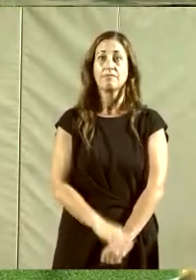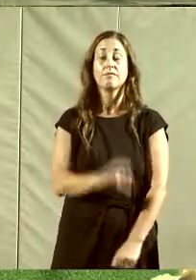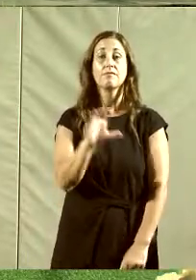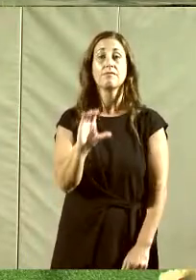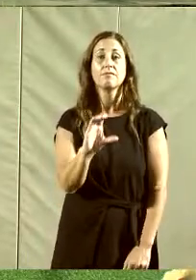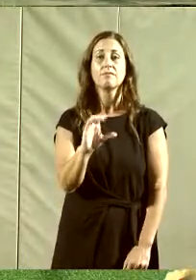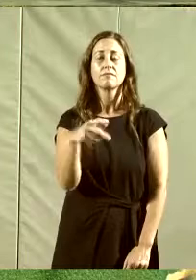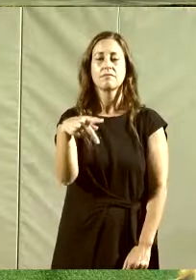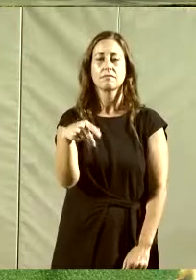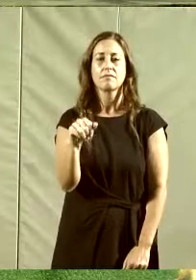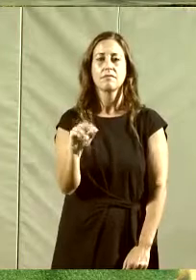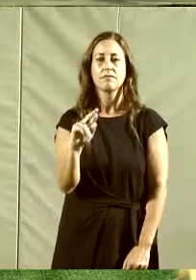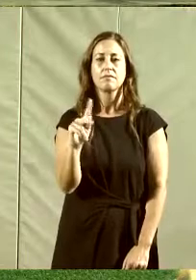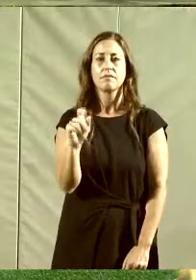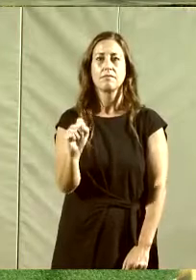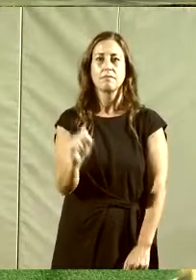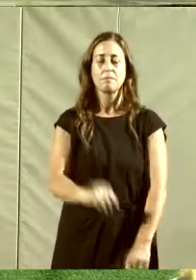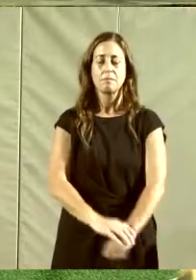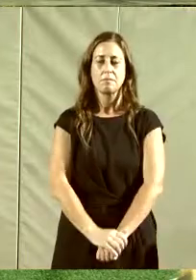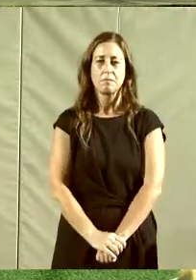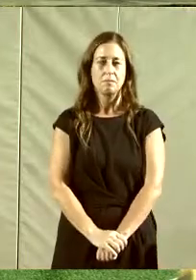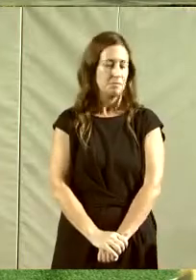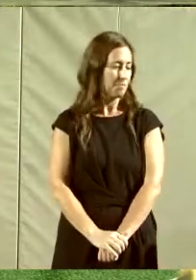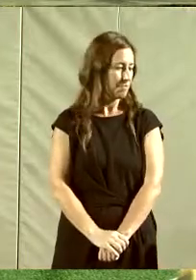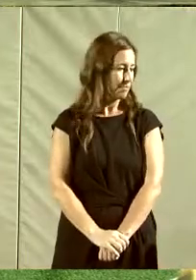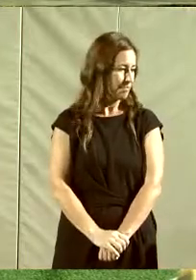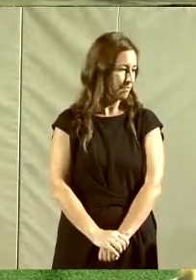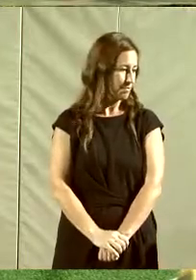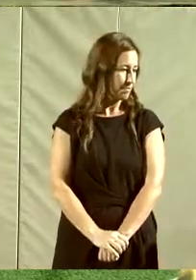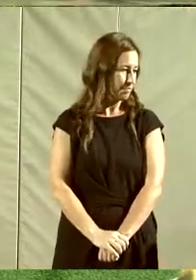Catherine Therese Parks.